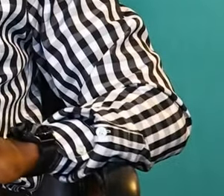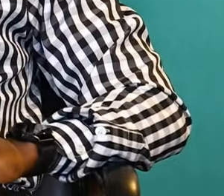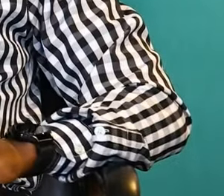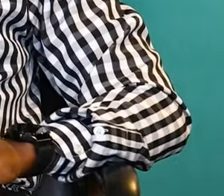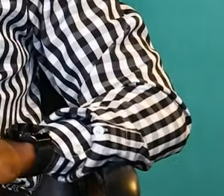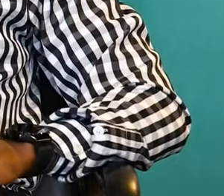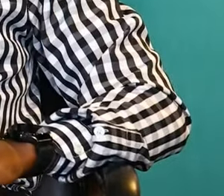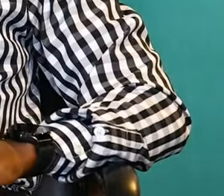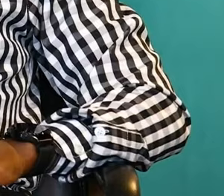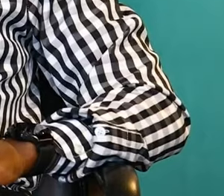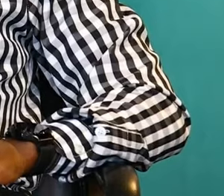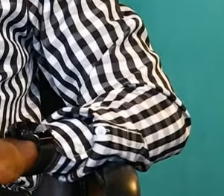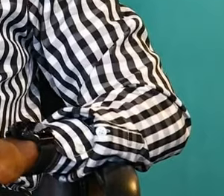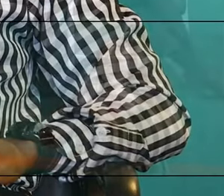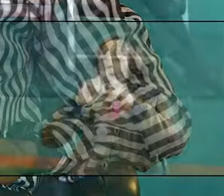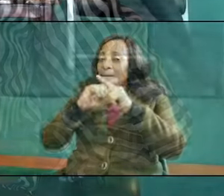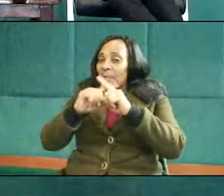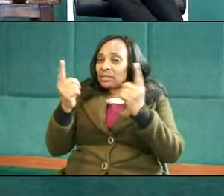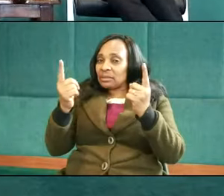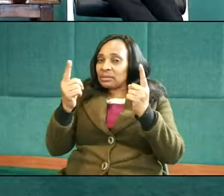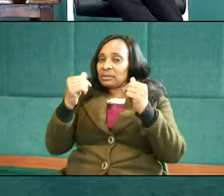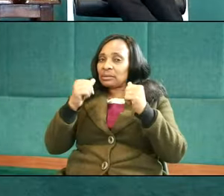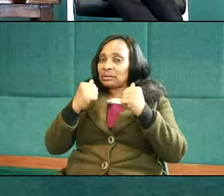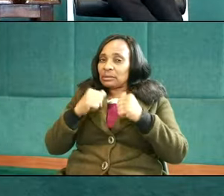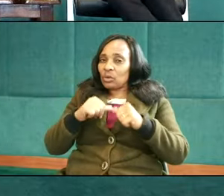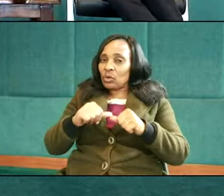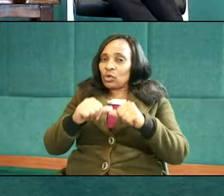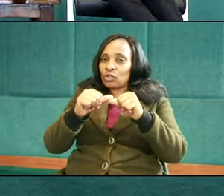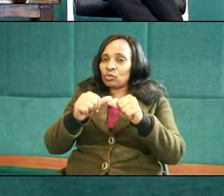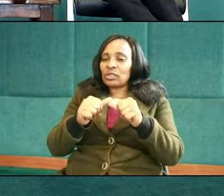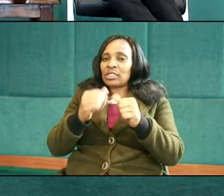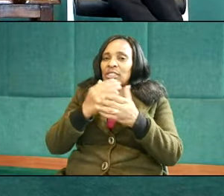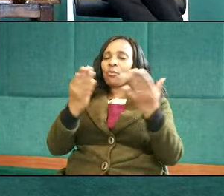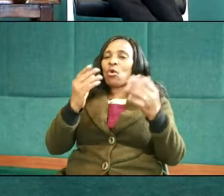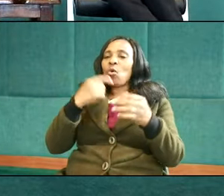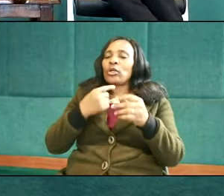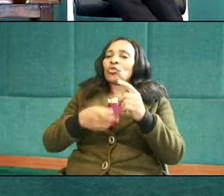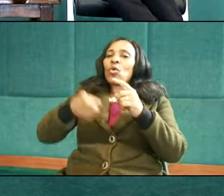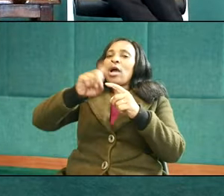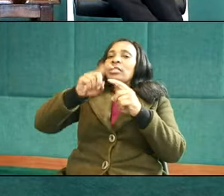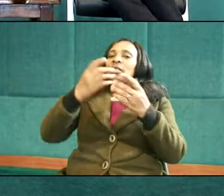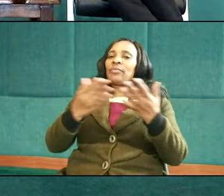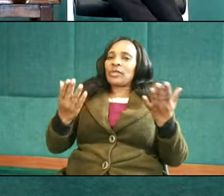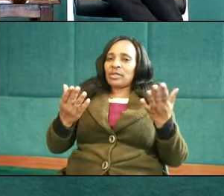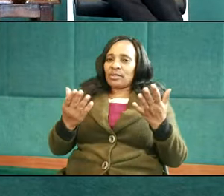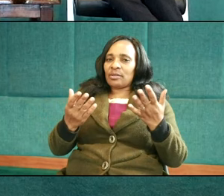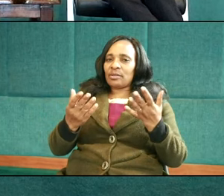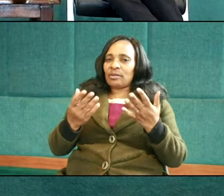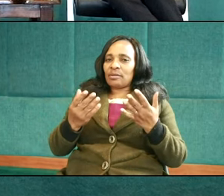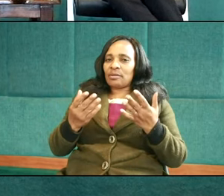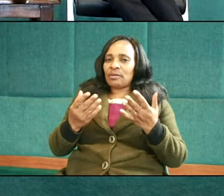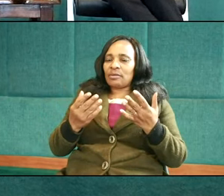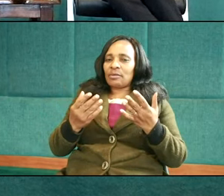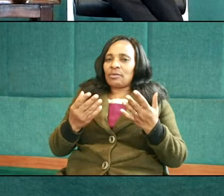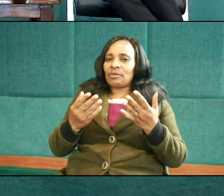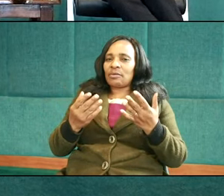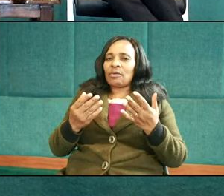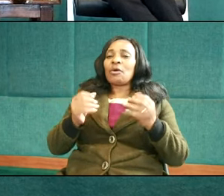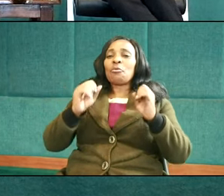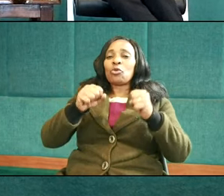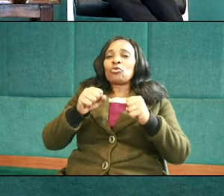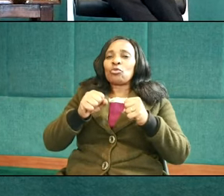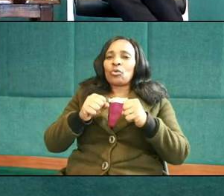come by. Then still, is there somebody who wanted to add something? Yeah? Okay. Yeah, then Omweri, I'd still